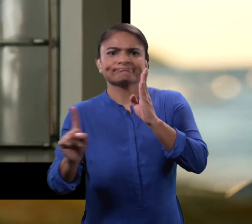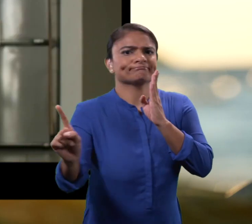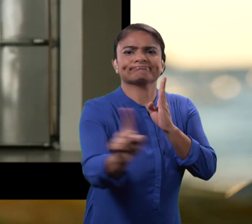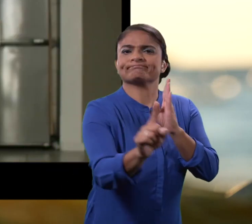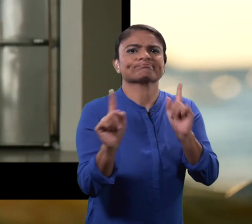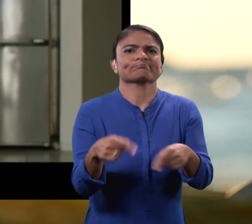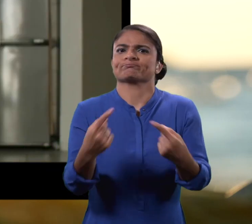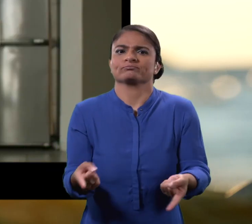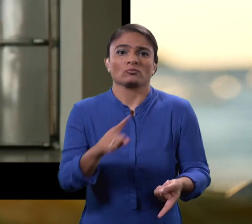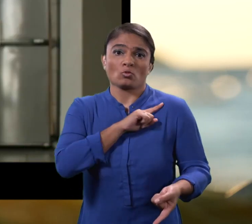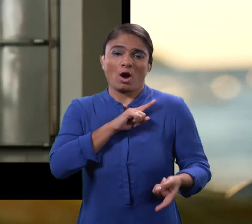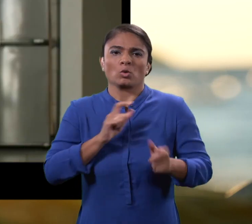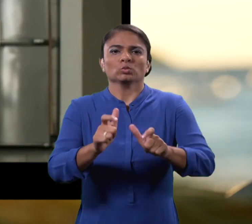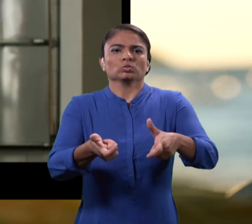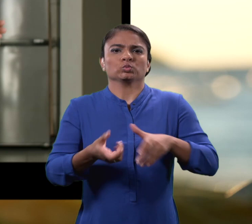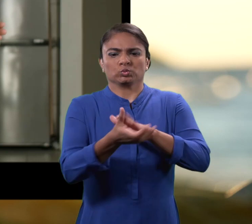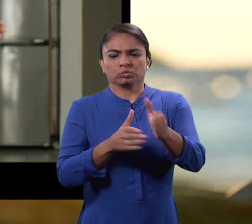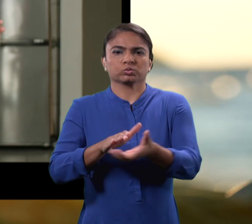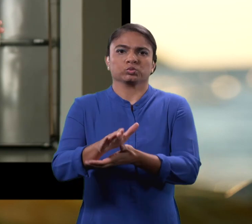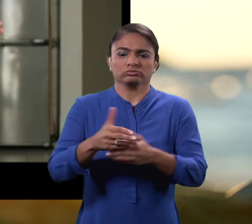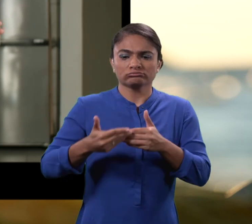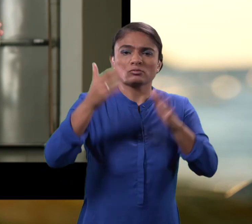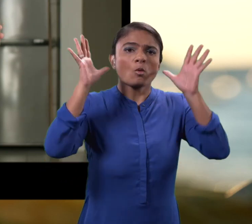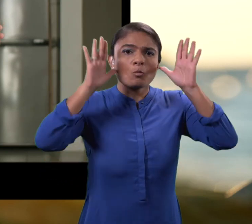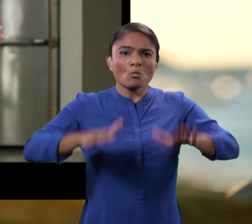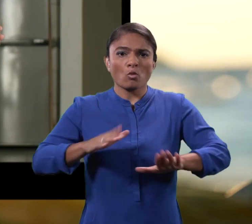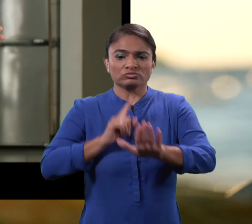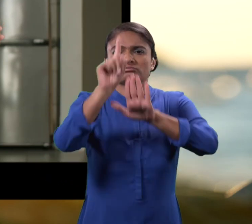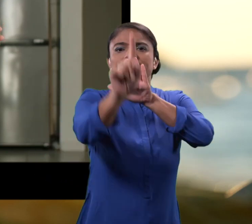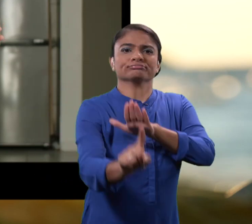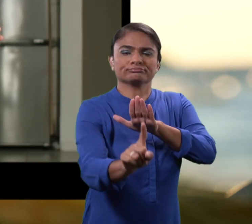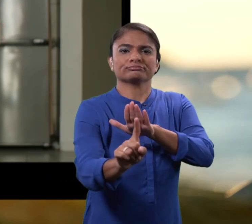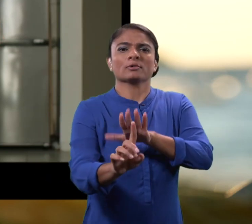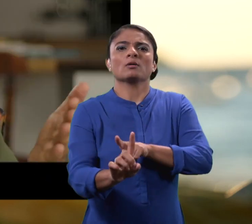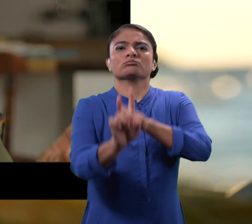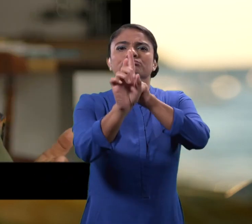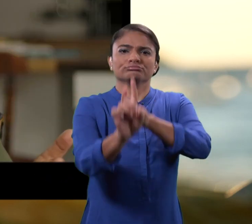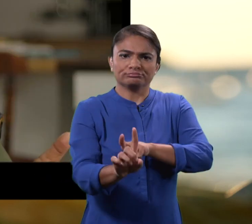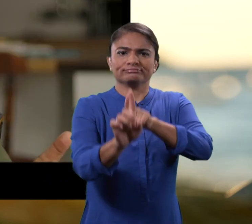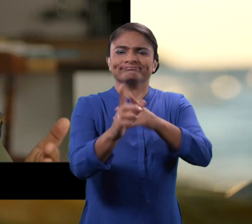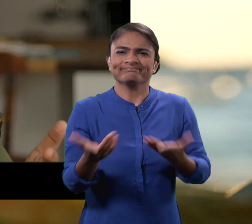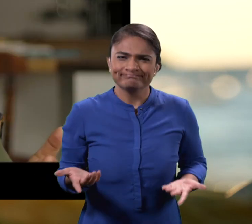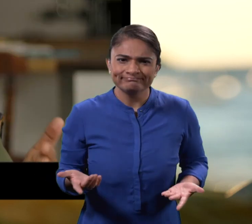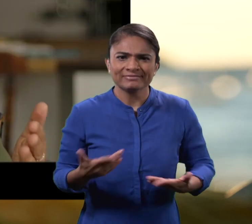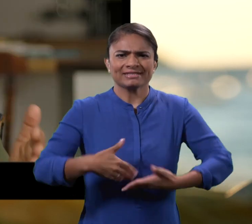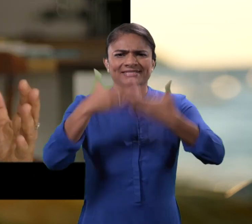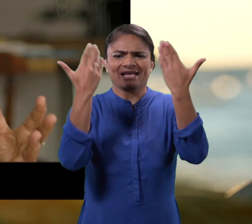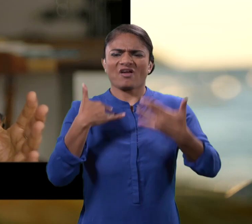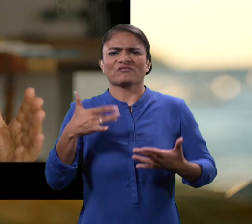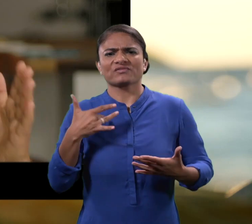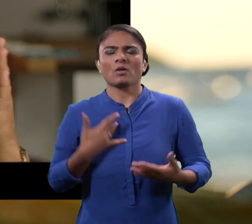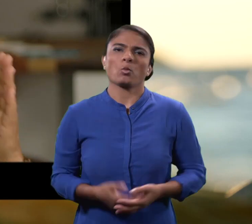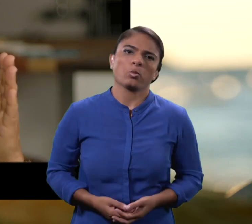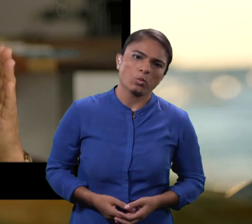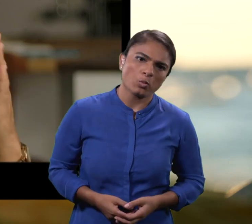And so they cannot go further into the front of the mosque to pray. So you might come on a day where you feel, today